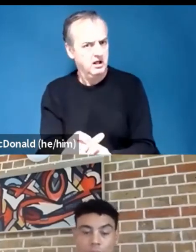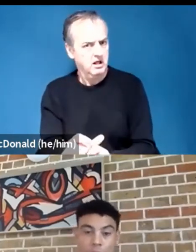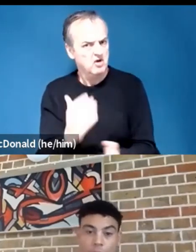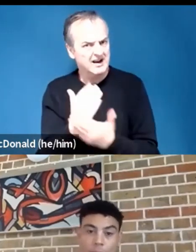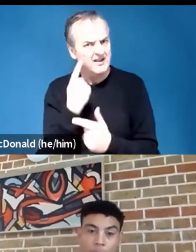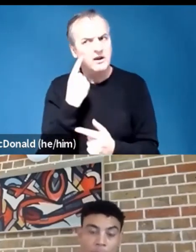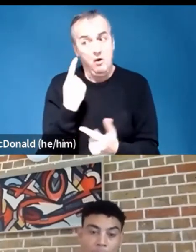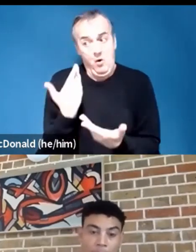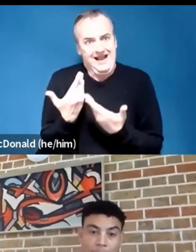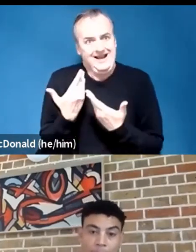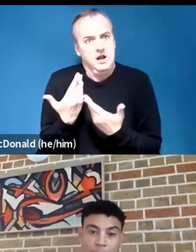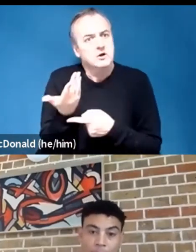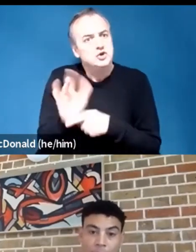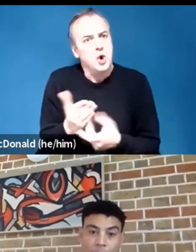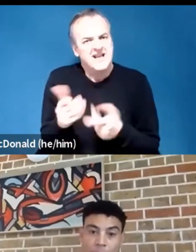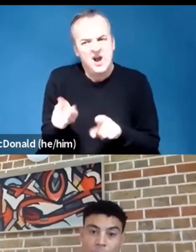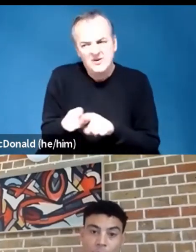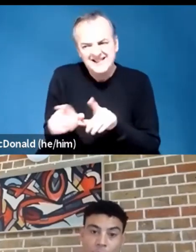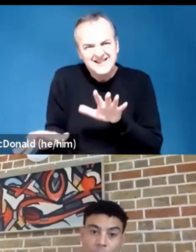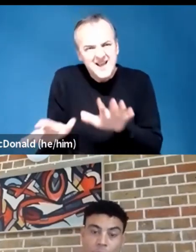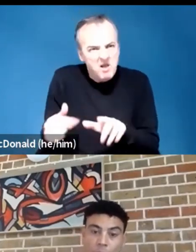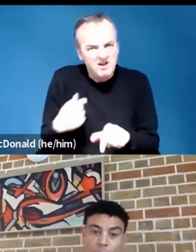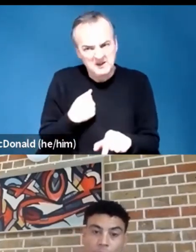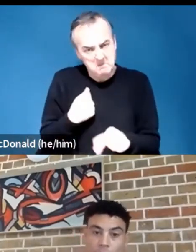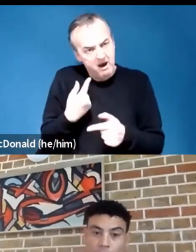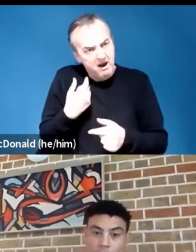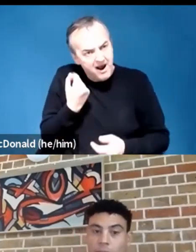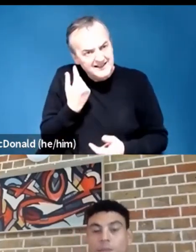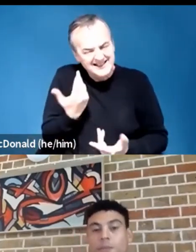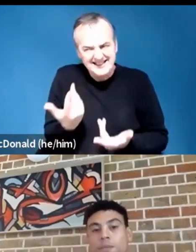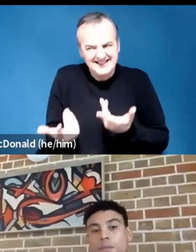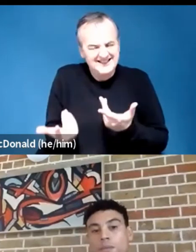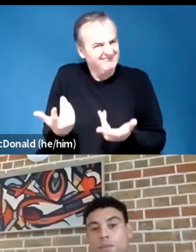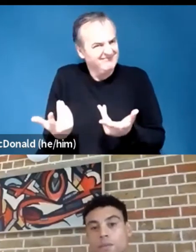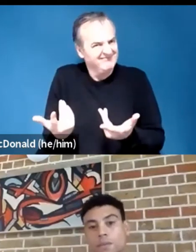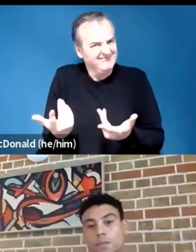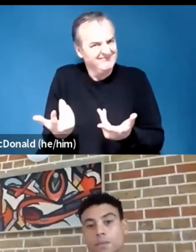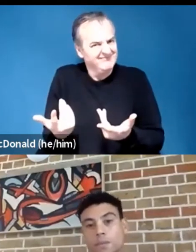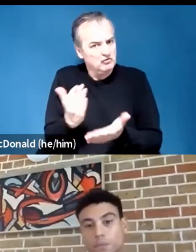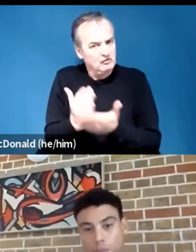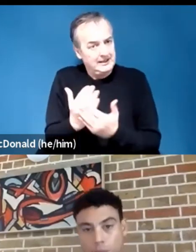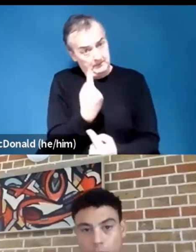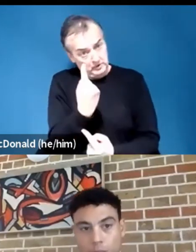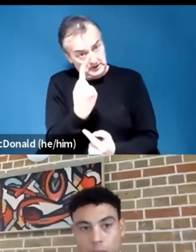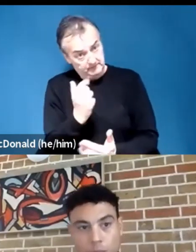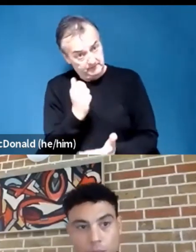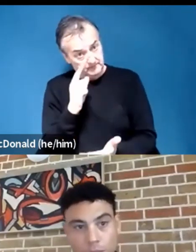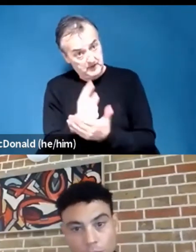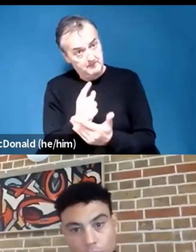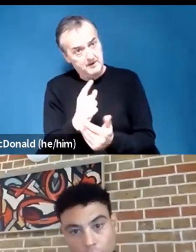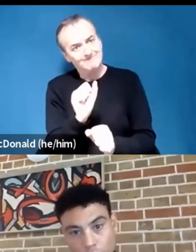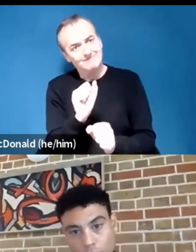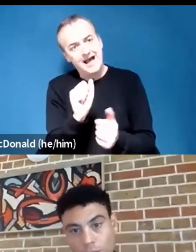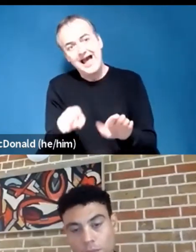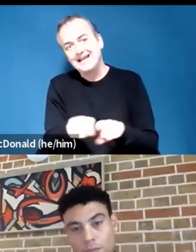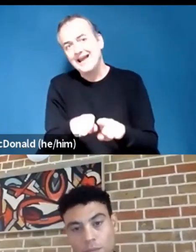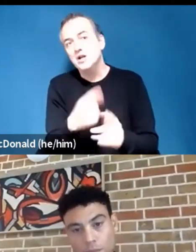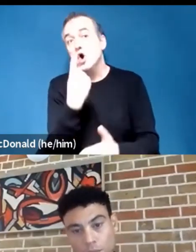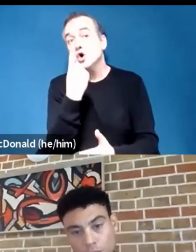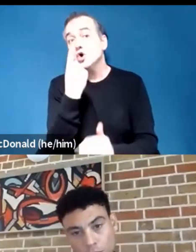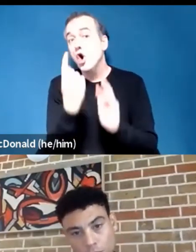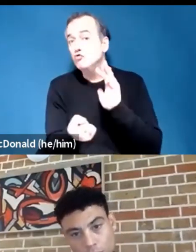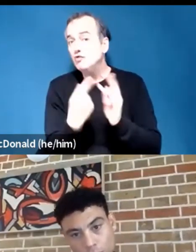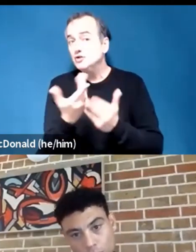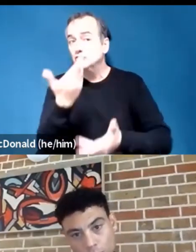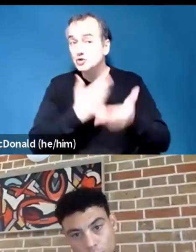current thing that sort of did what you wanted it to do. But again, as long as you've still got the originality there, and that's just